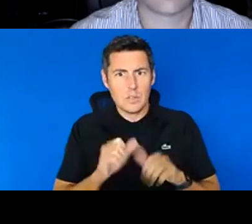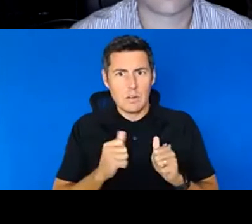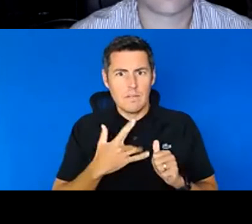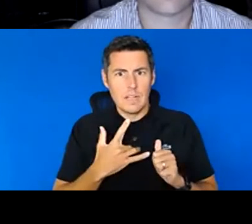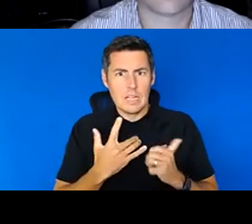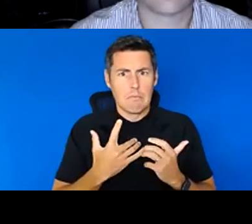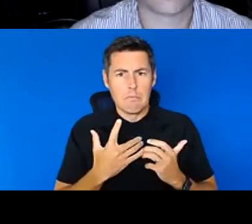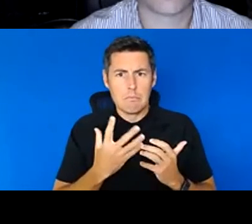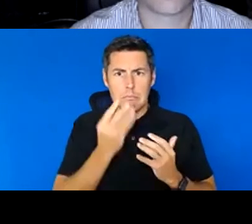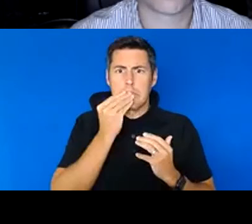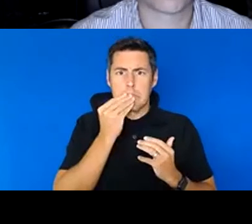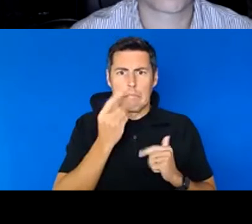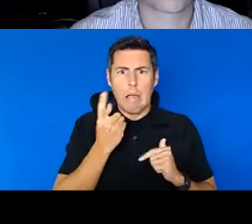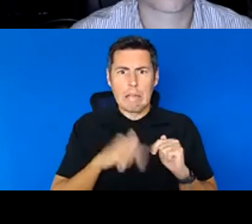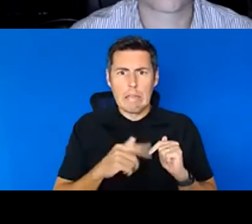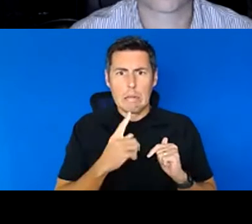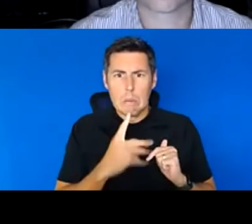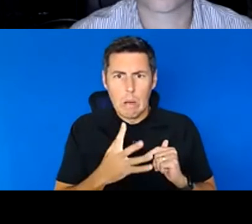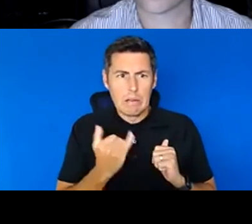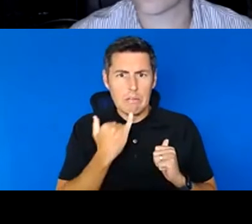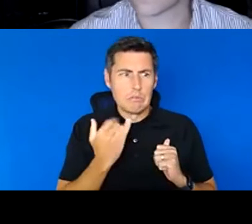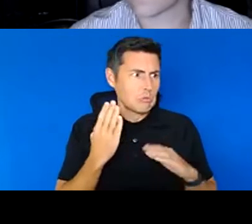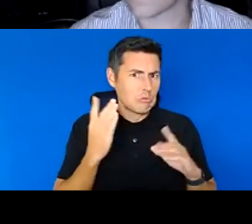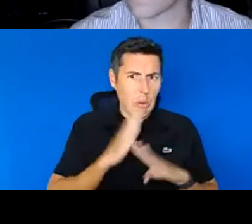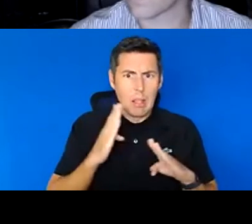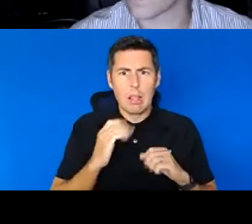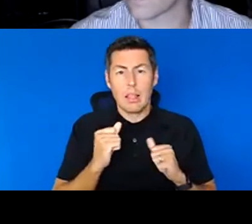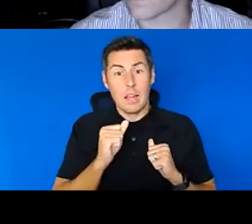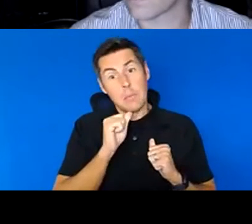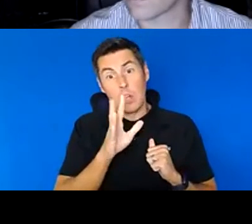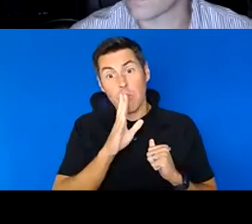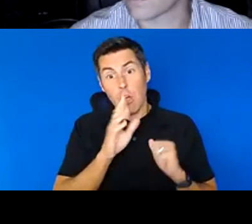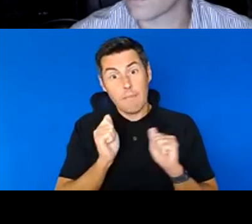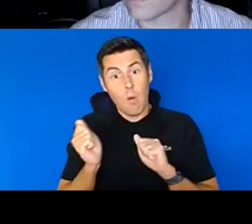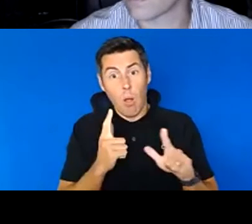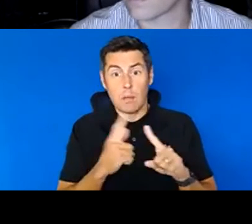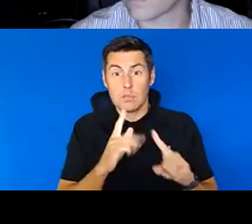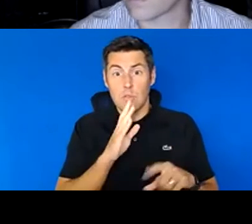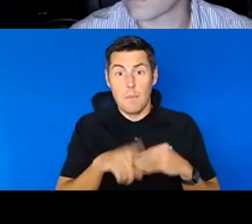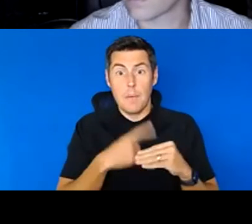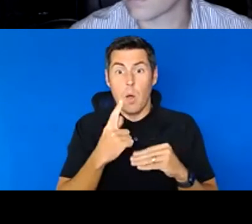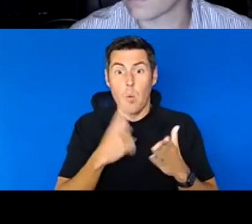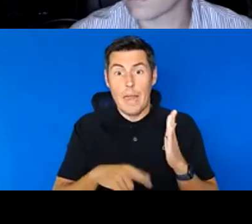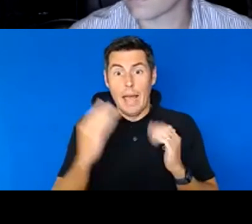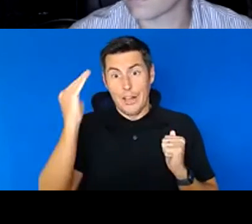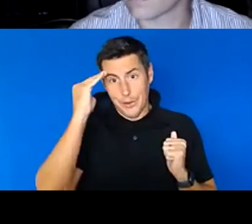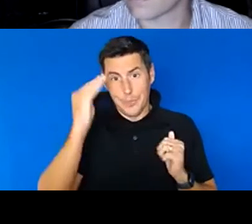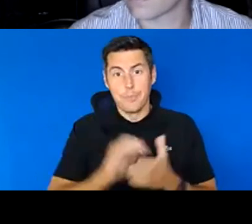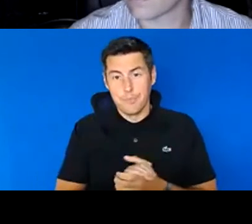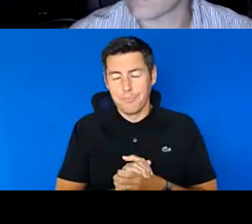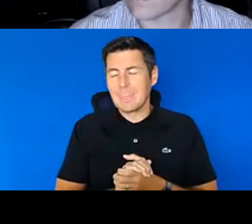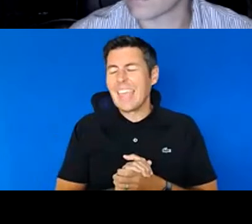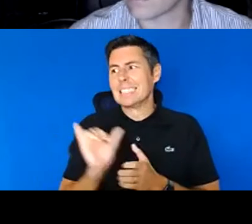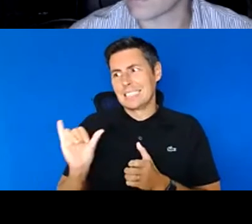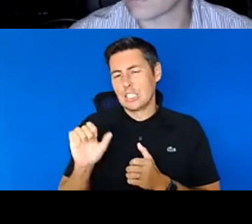object to being ushered in. And I'm not speaking for everybody. I'm speaking on the basis of what I know. Yeah. No, and Jerry, you're absolutely